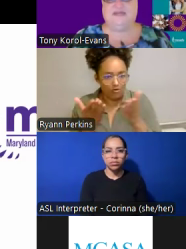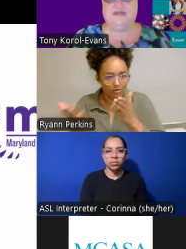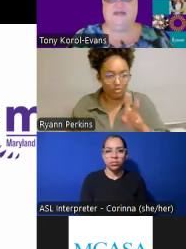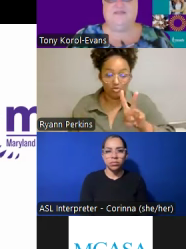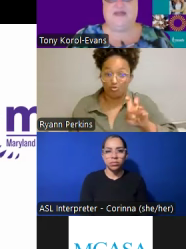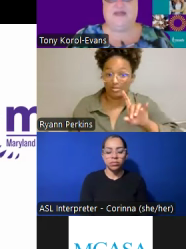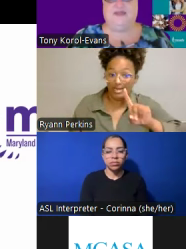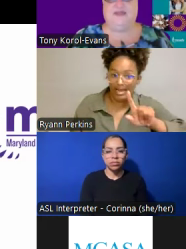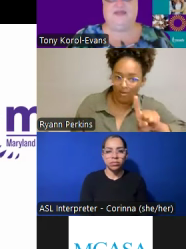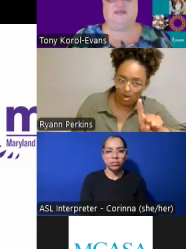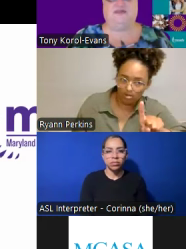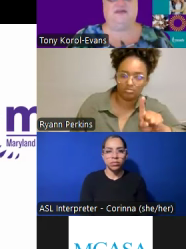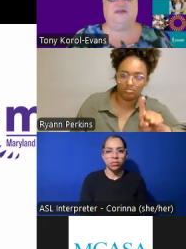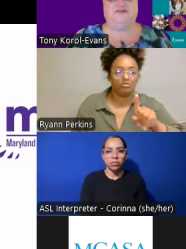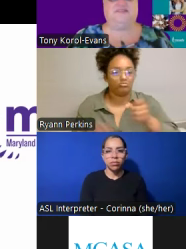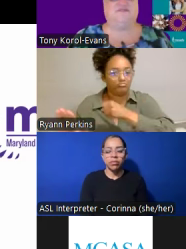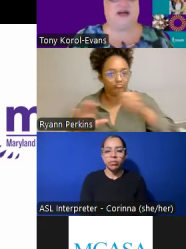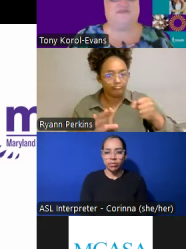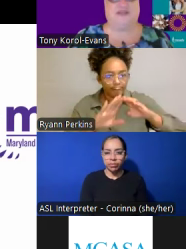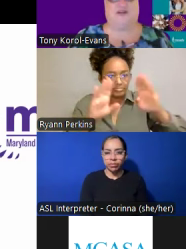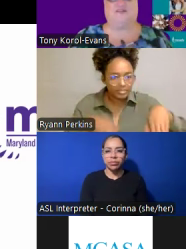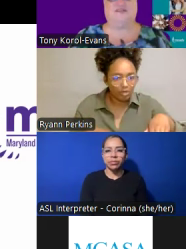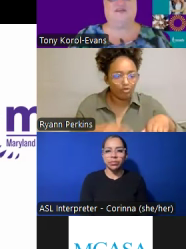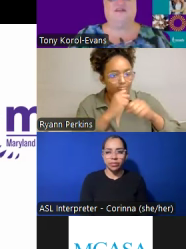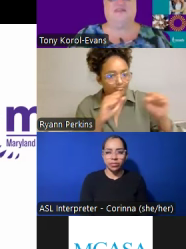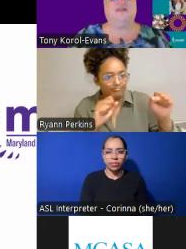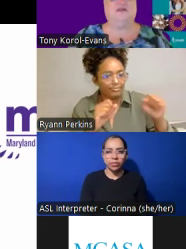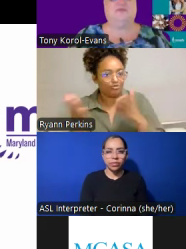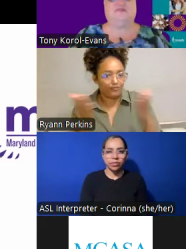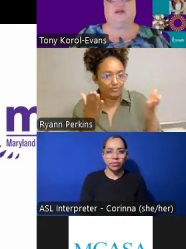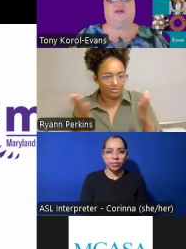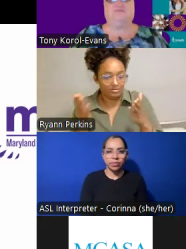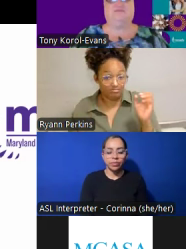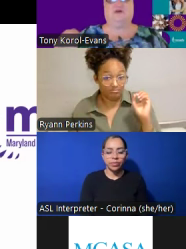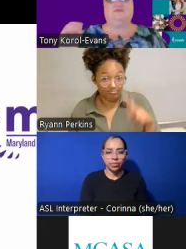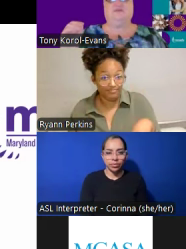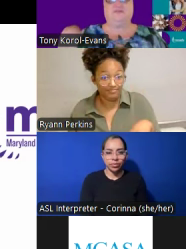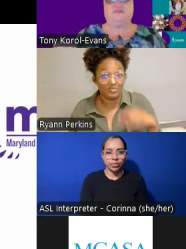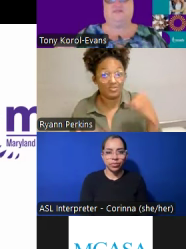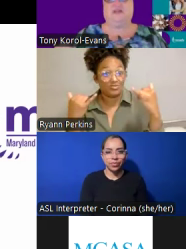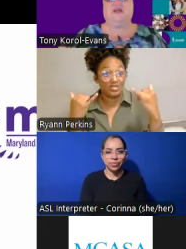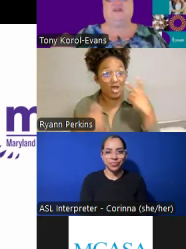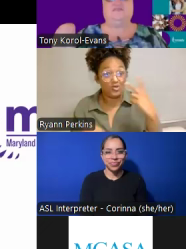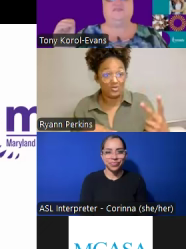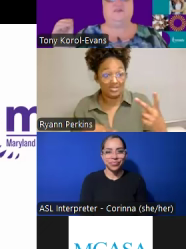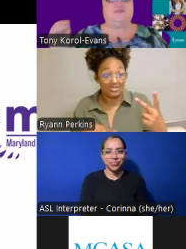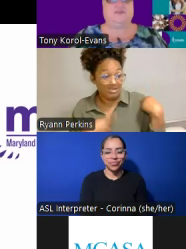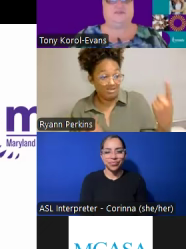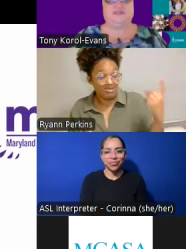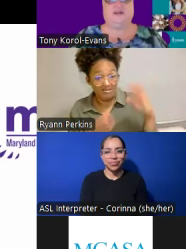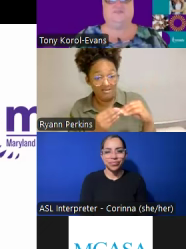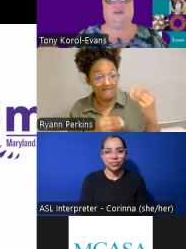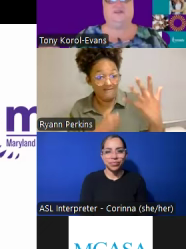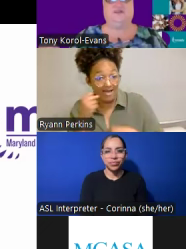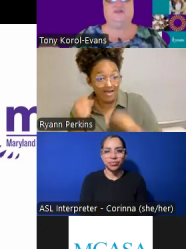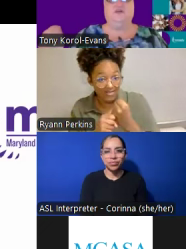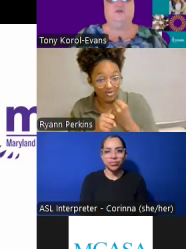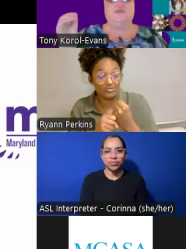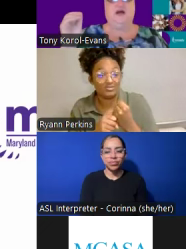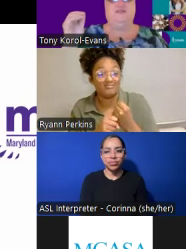see that in just 5 years, that number jumped from just over 900 to over